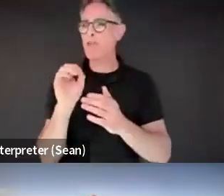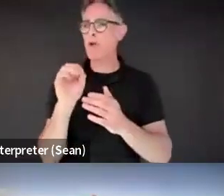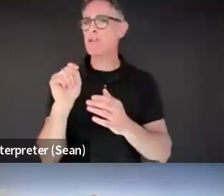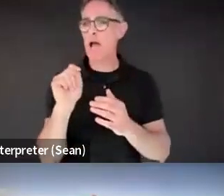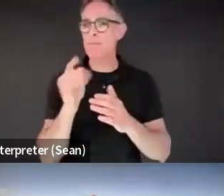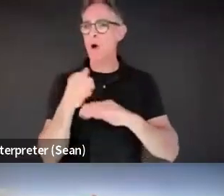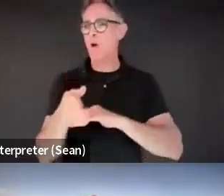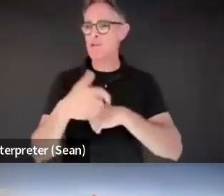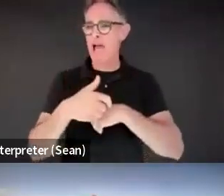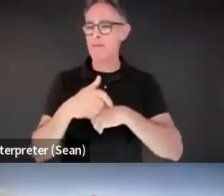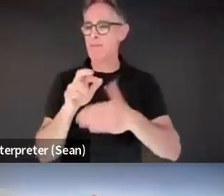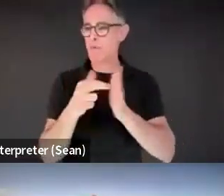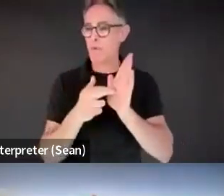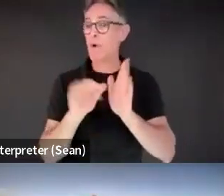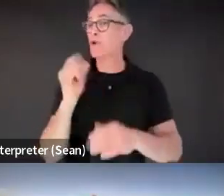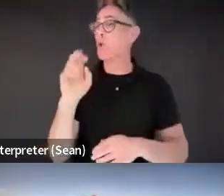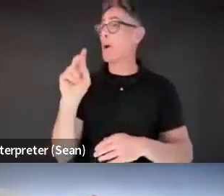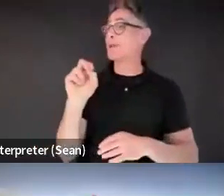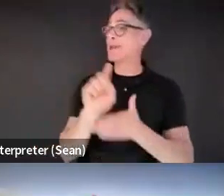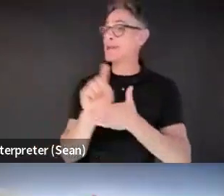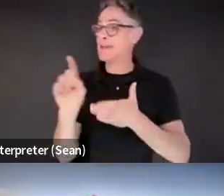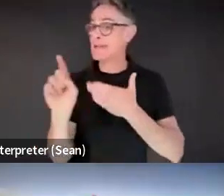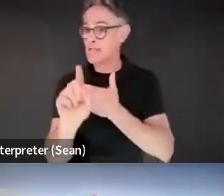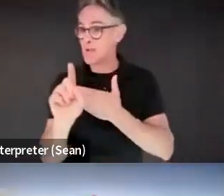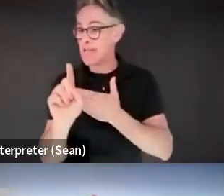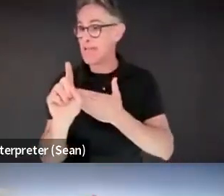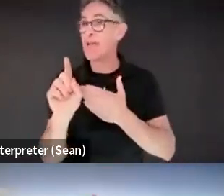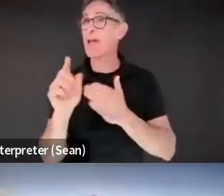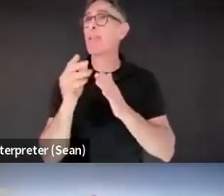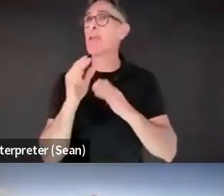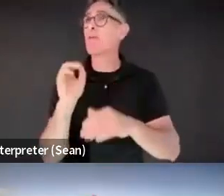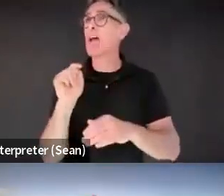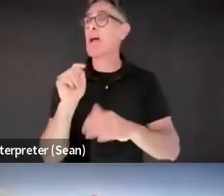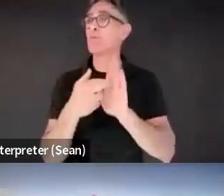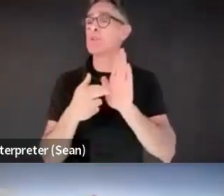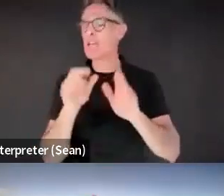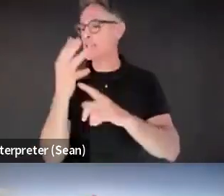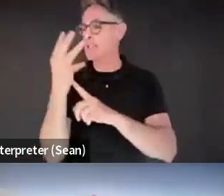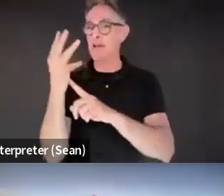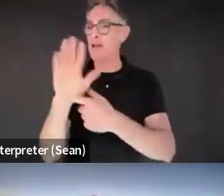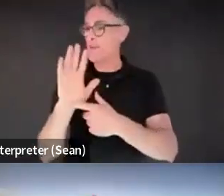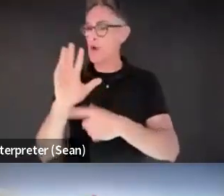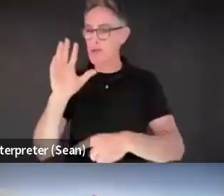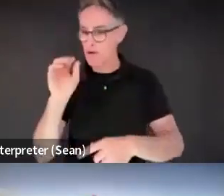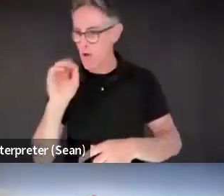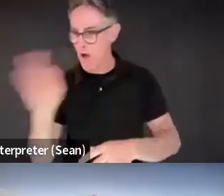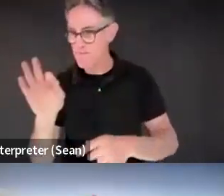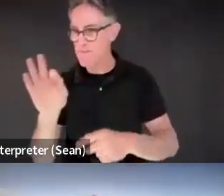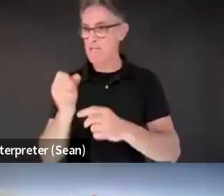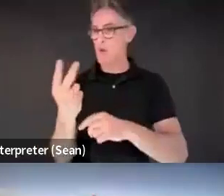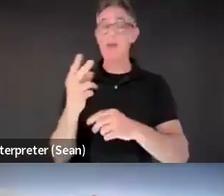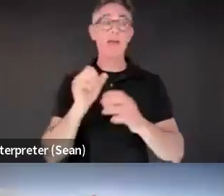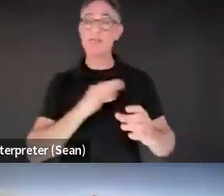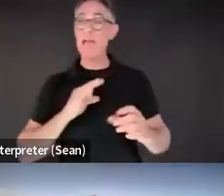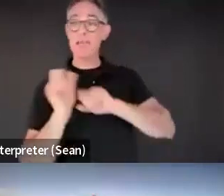the overtime rules for next week are going to be that we're turning the video off at 12 o'clock. And that Perfect. staff will be asking questions, but